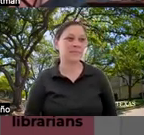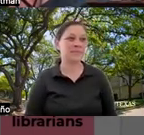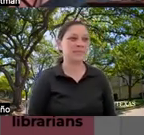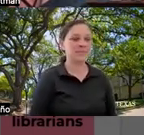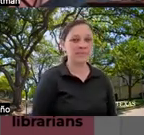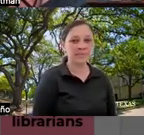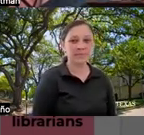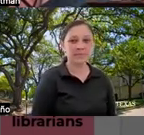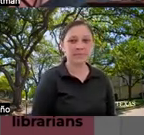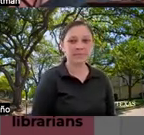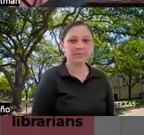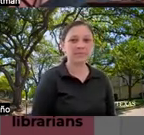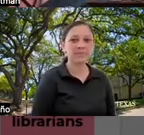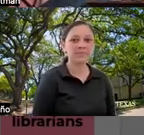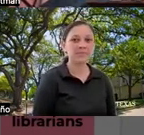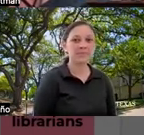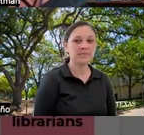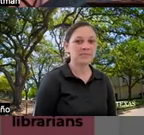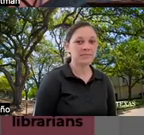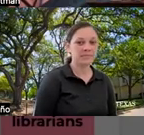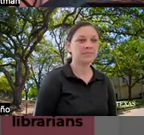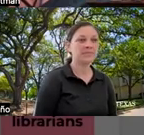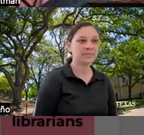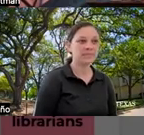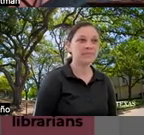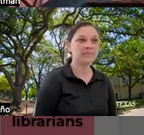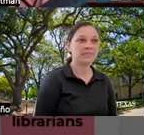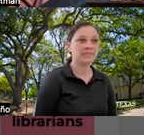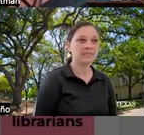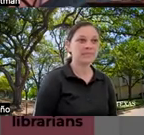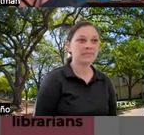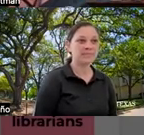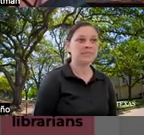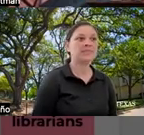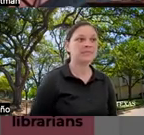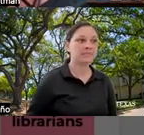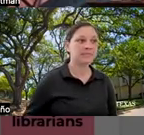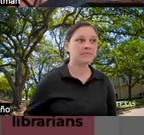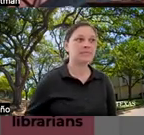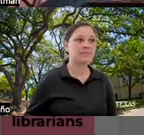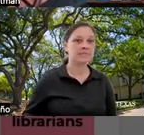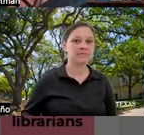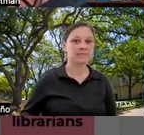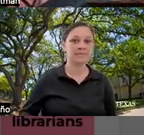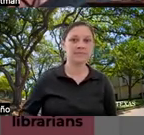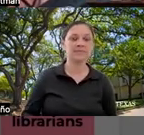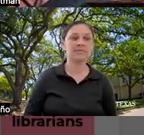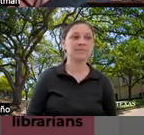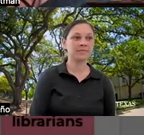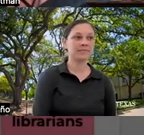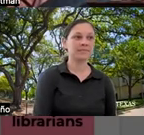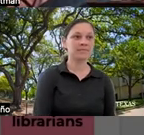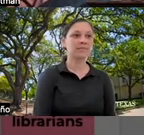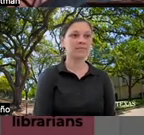I know, like, there's websites like 0to3.org and Watch Me Grow,